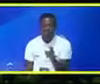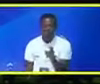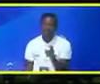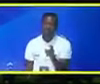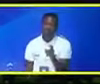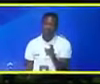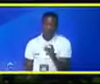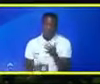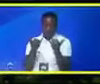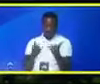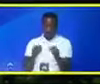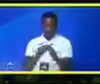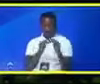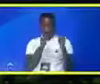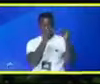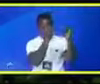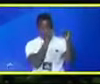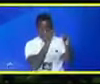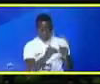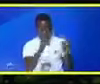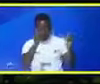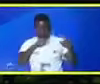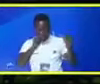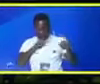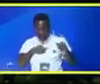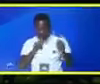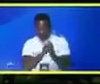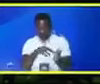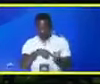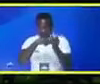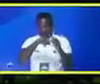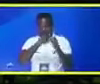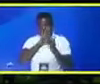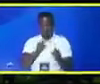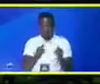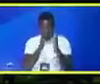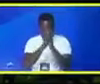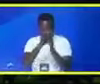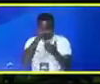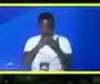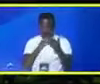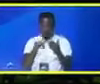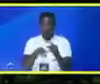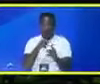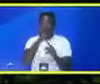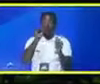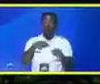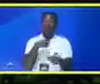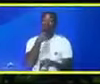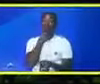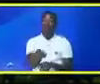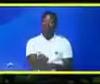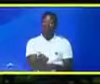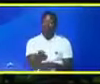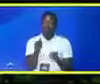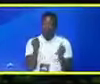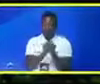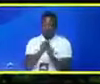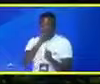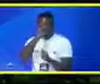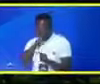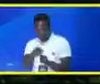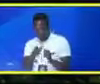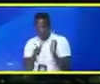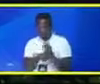If I list for you the various possibilities that are represented in your prayer request, can you tell me with intelligence and